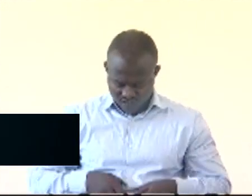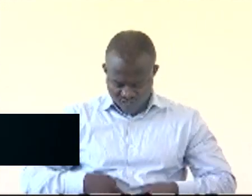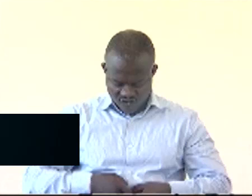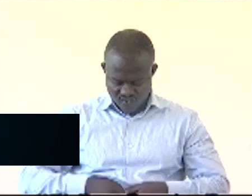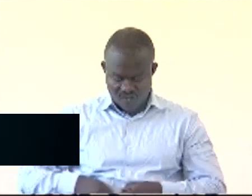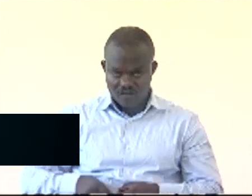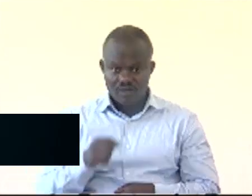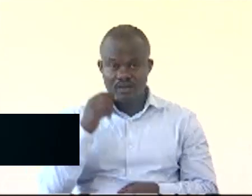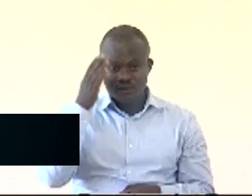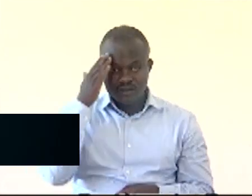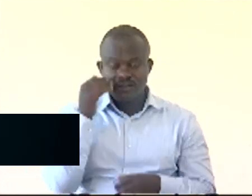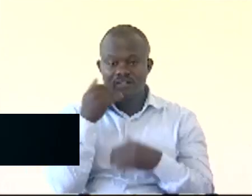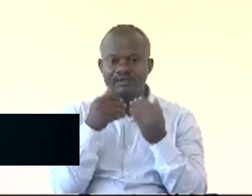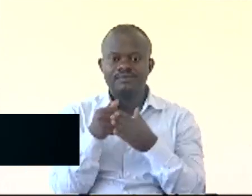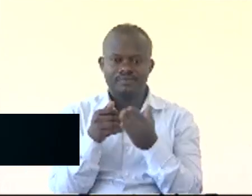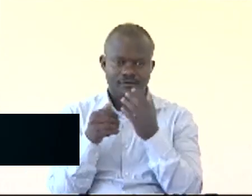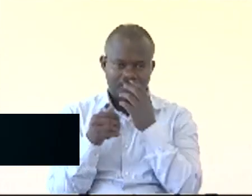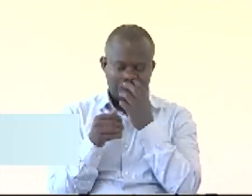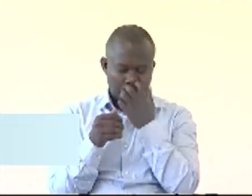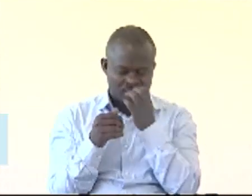unicellular, do you understand what it means?